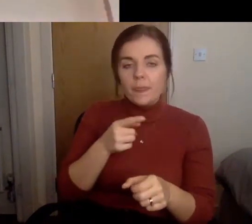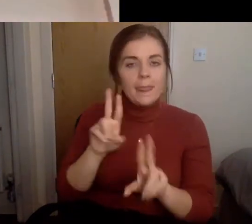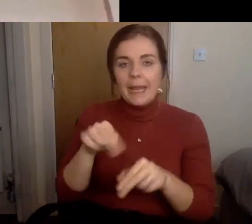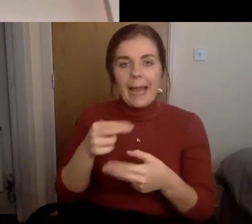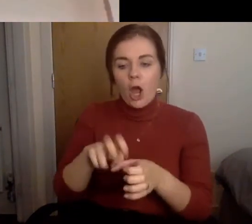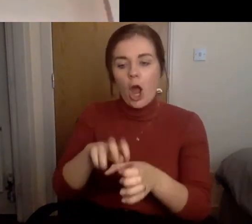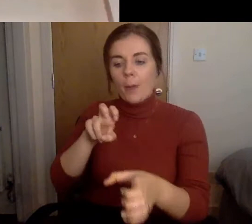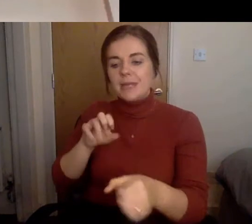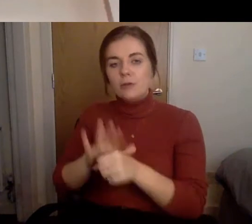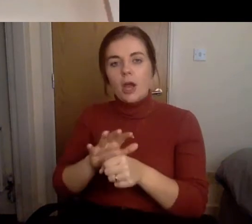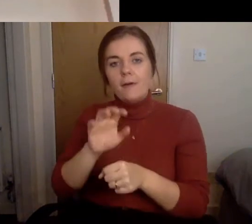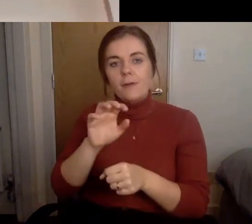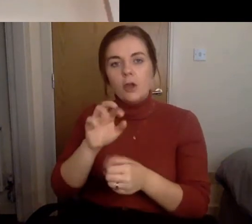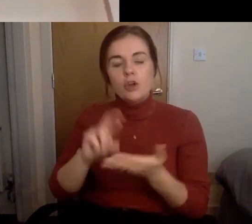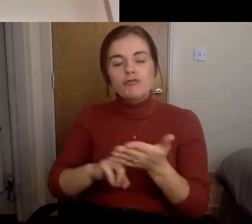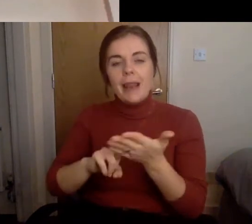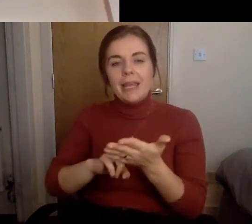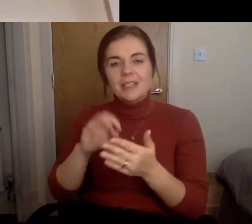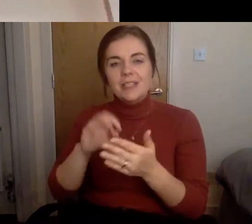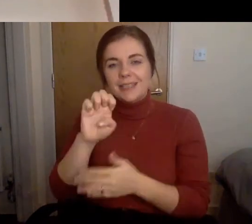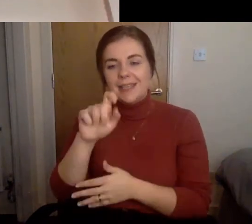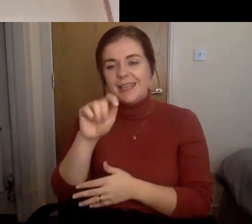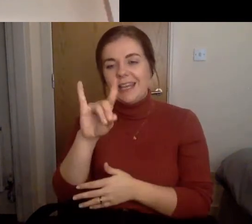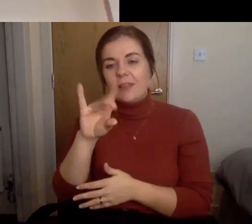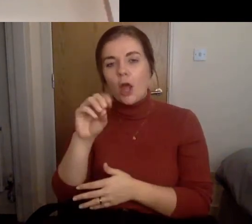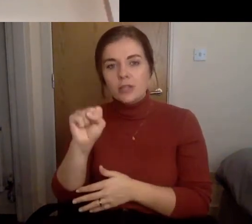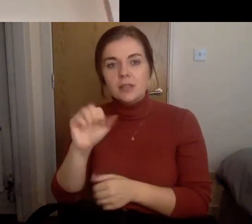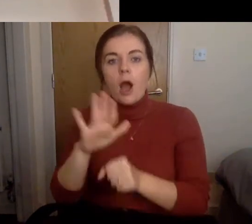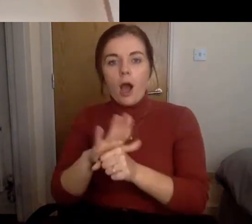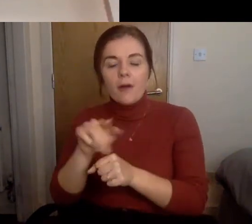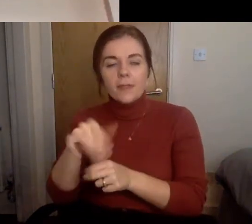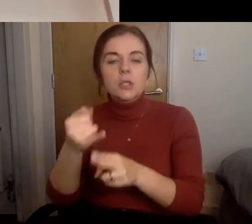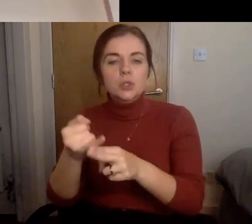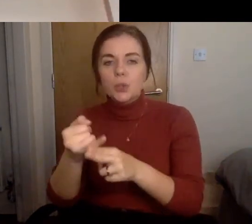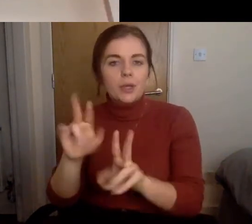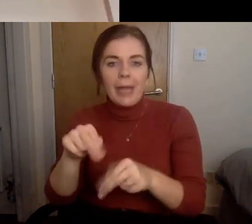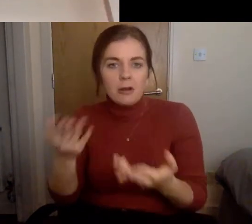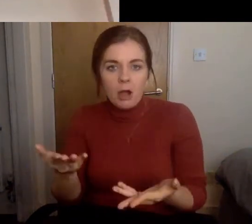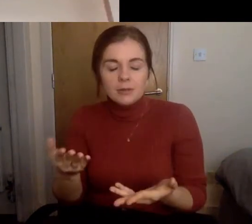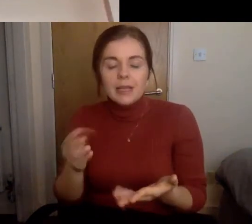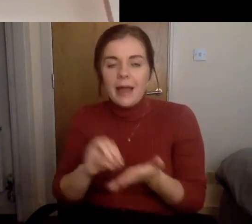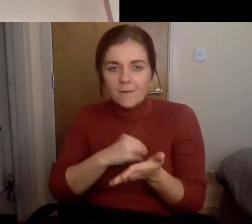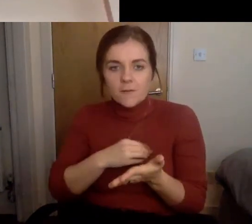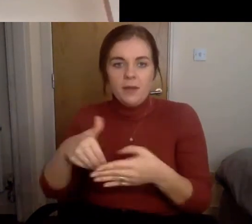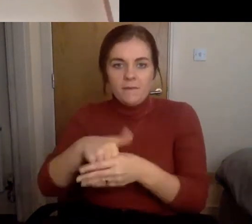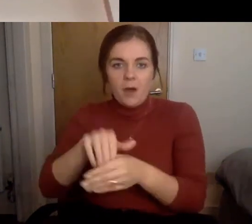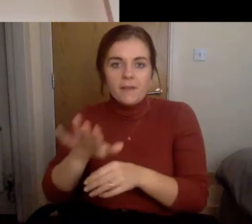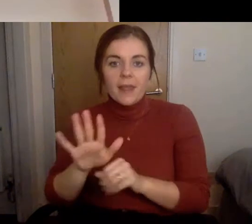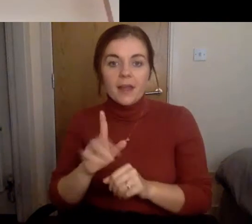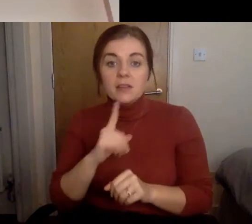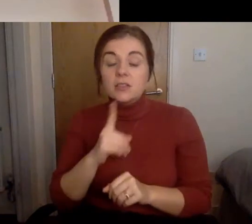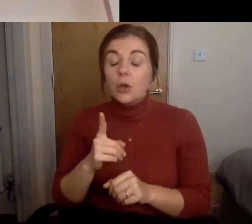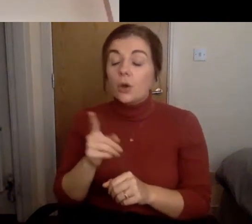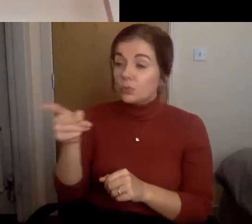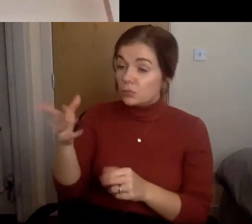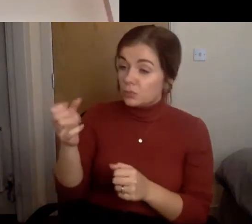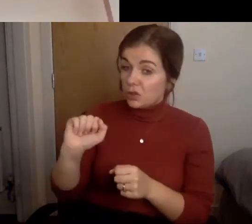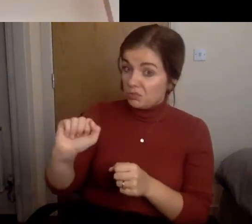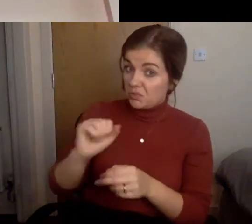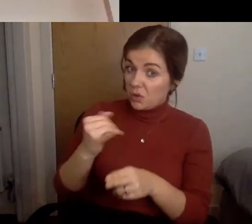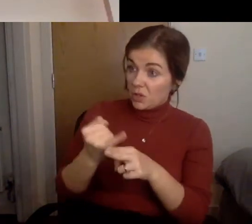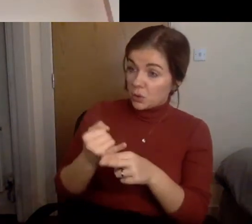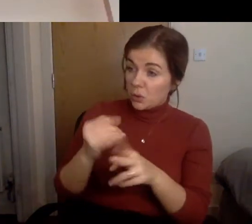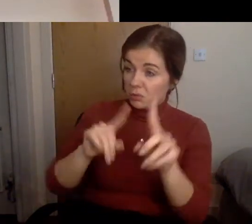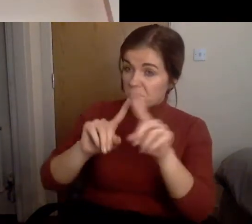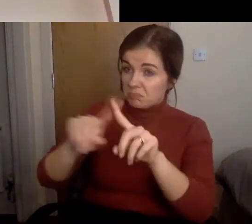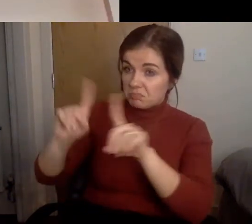capacity. But within that RE class, like, so you had a class there where you had all the students partake and also from different faiths. And this